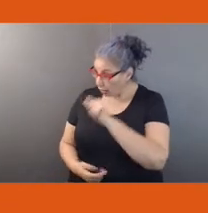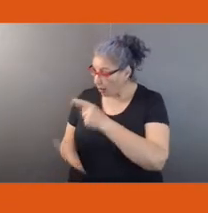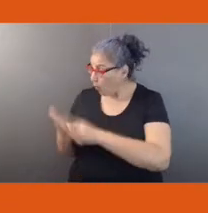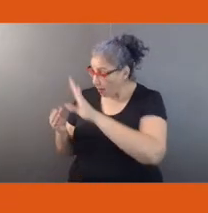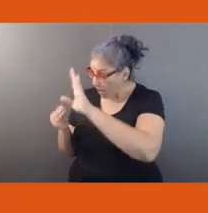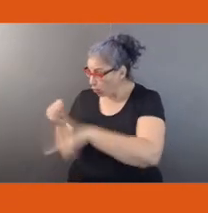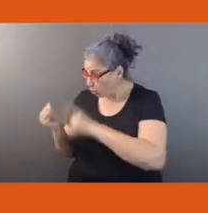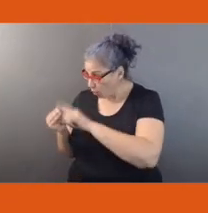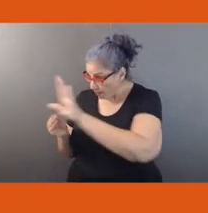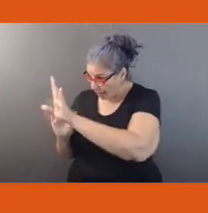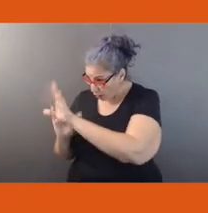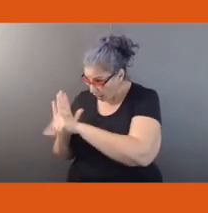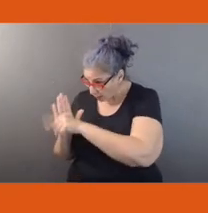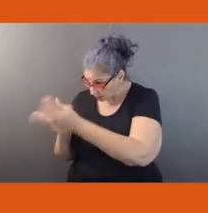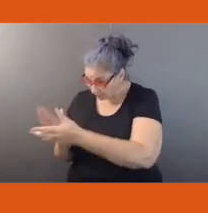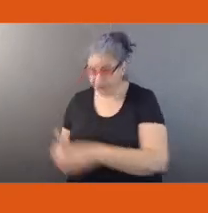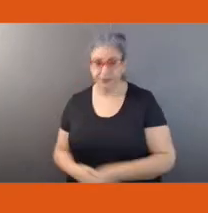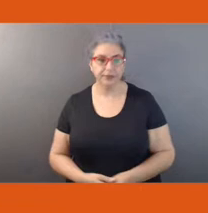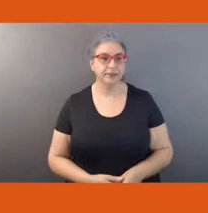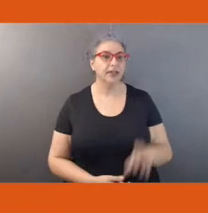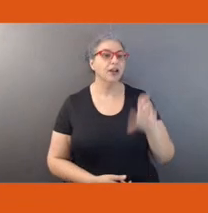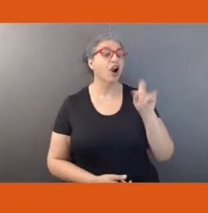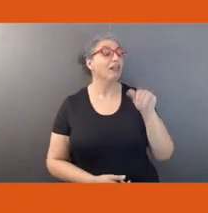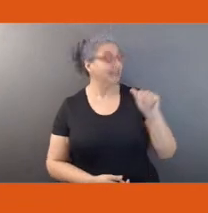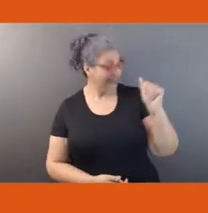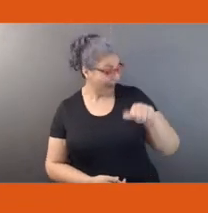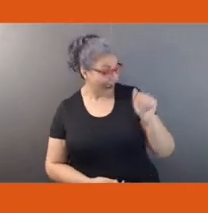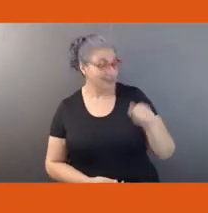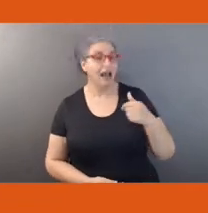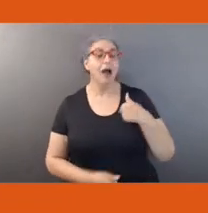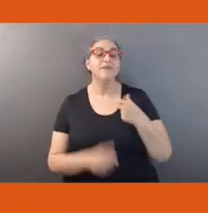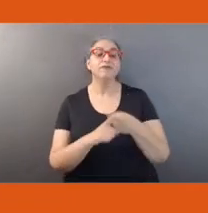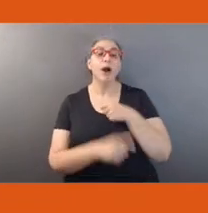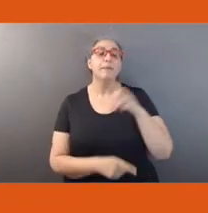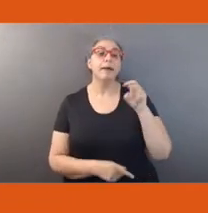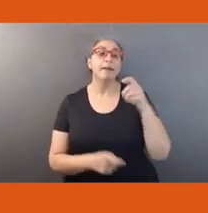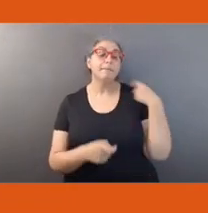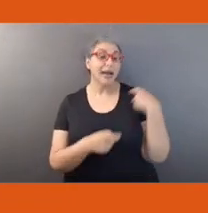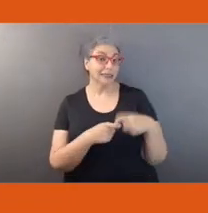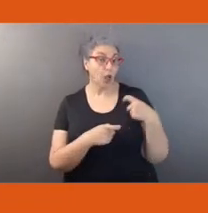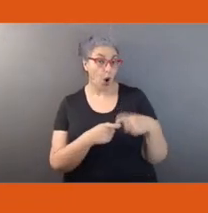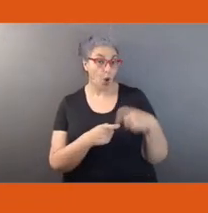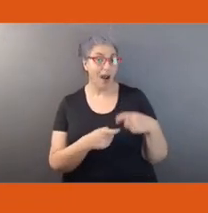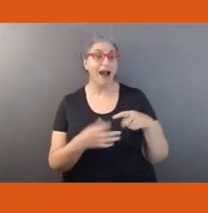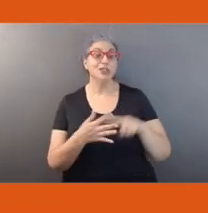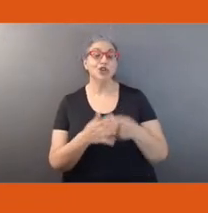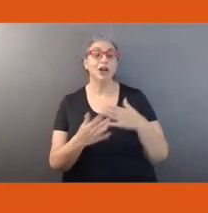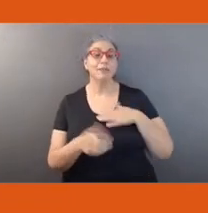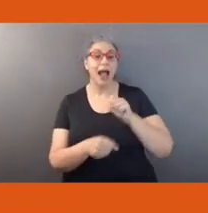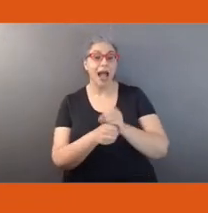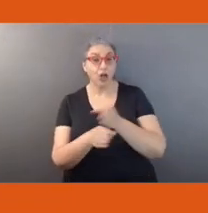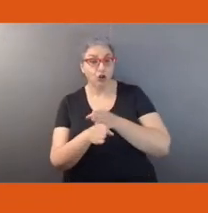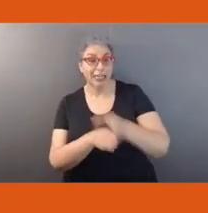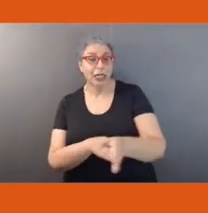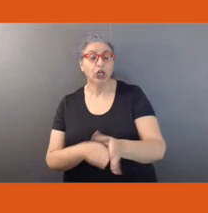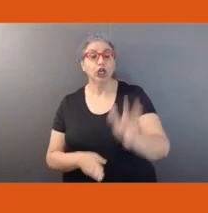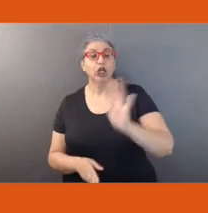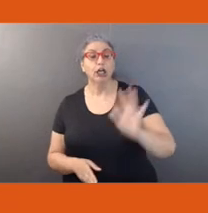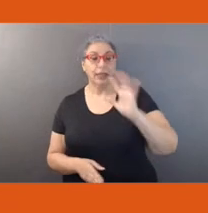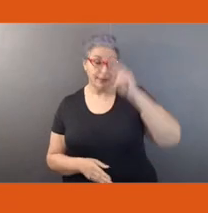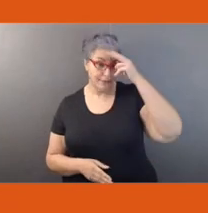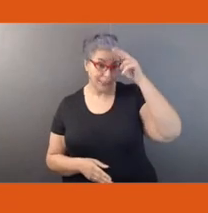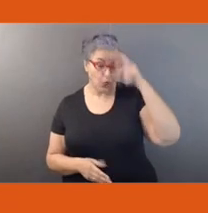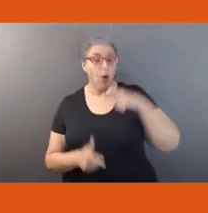little bit about your background as well. Yeah, well, I'm from Mexico. I started my career in Mexico and